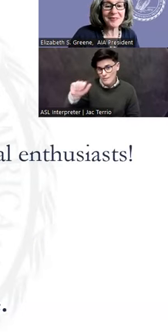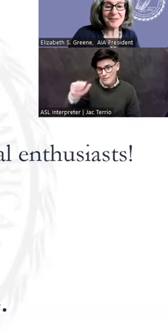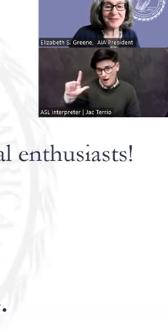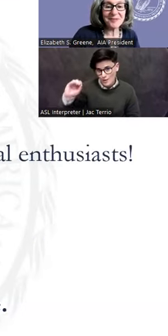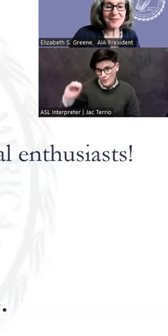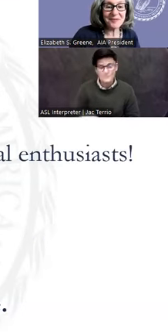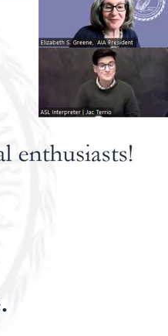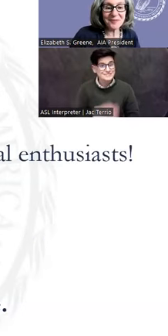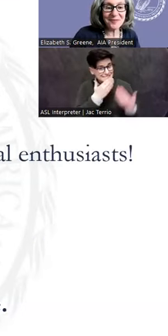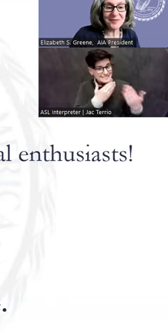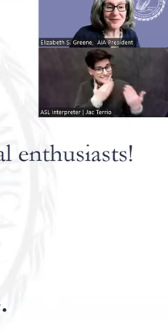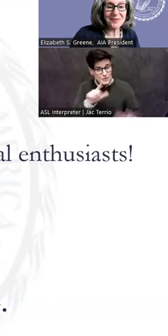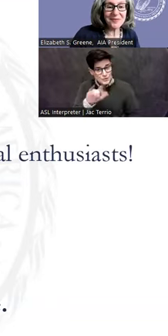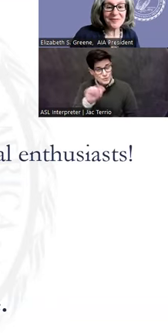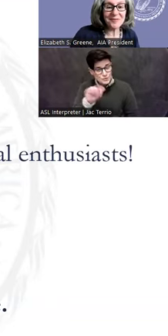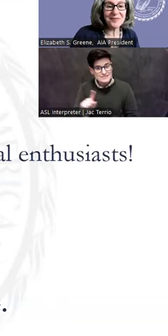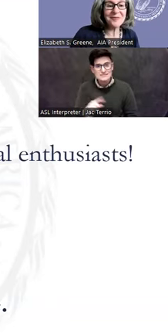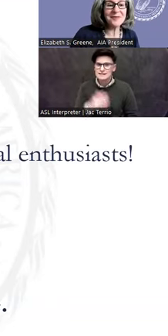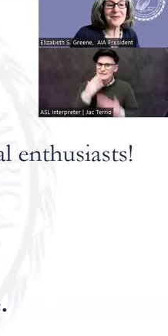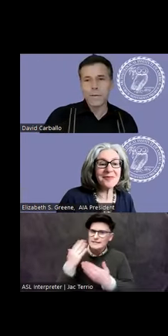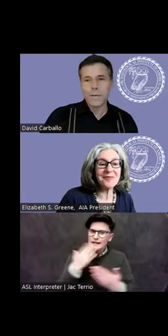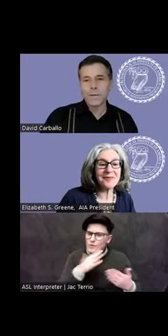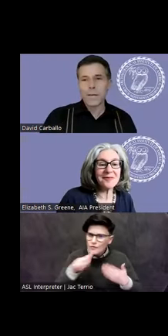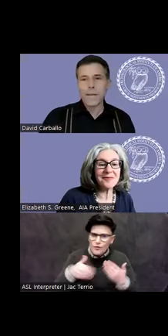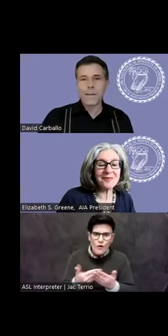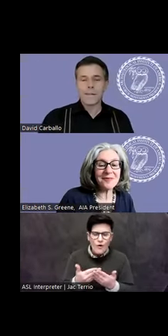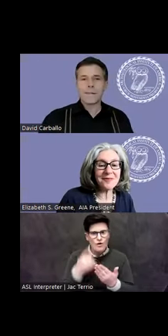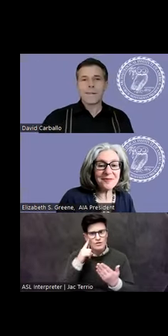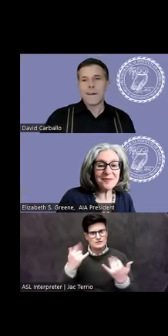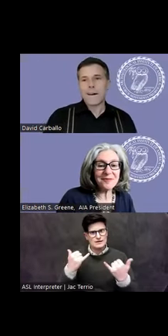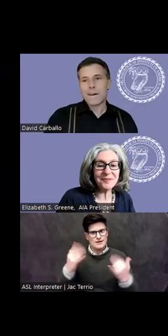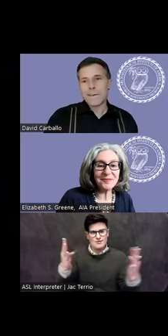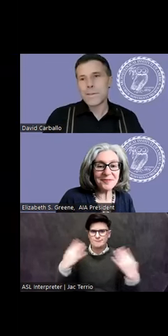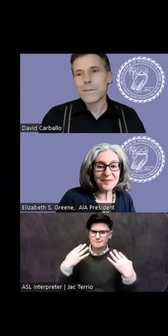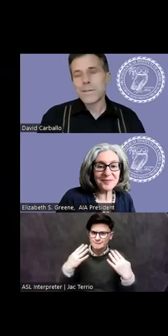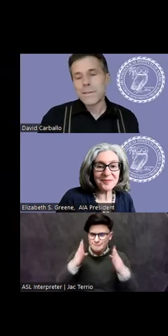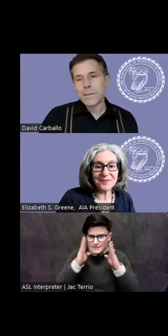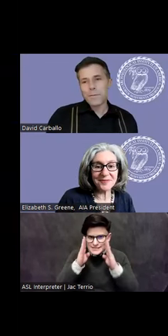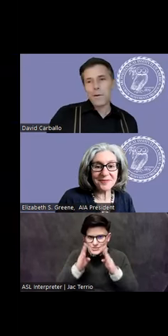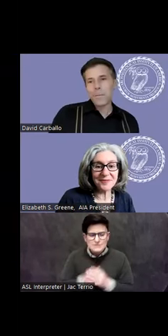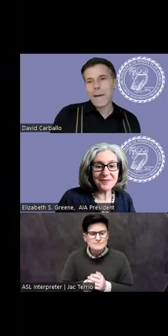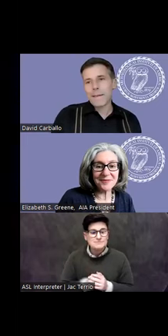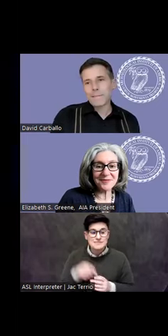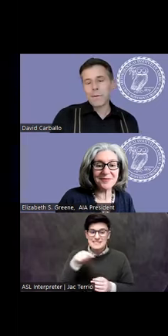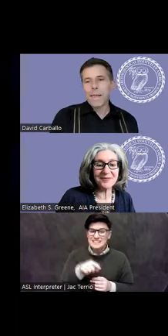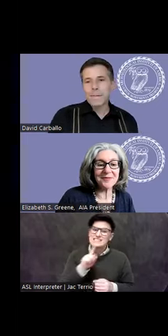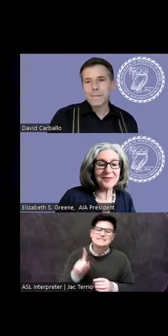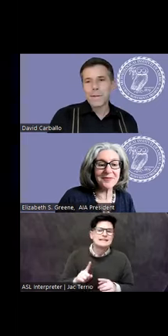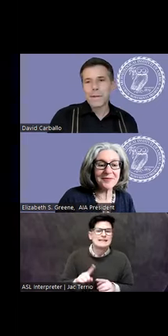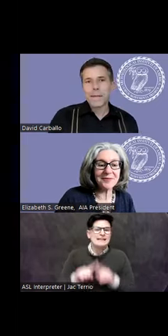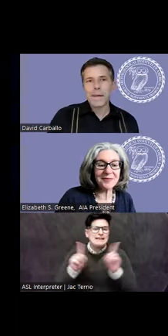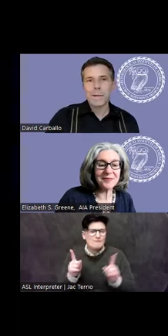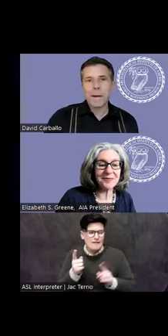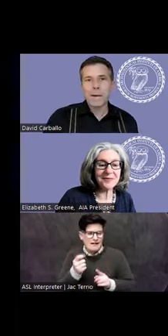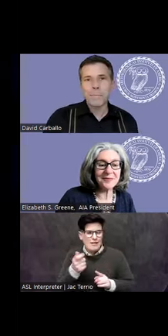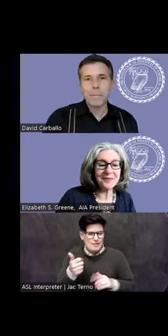Thanks, Liz. And thanks to all of you for tuning in. This is a different format from last